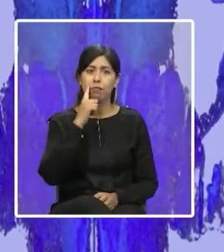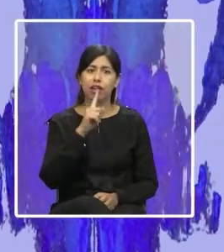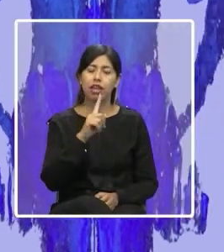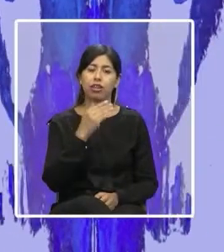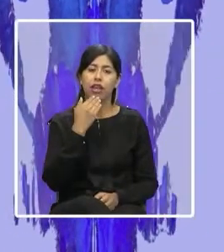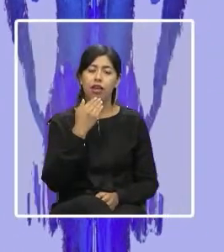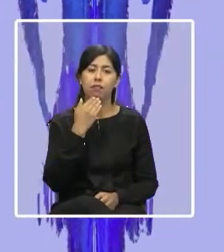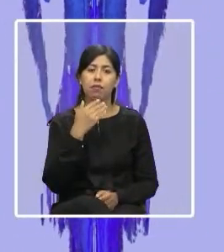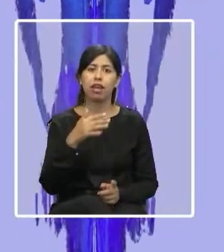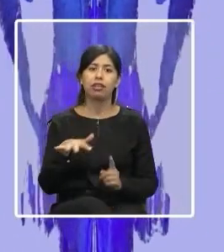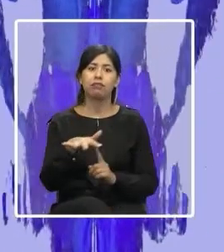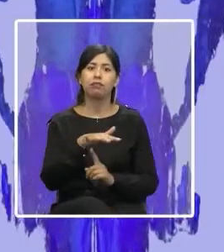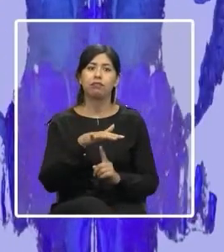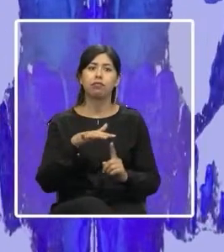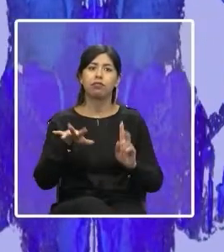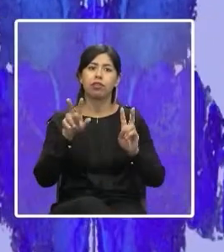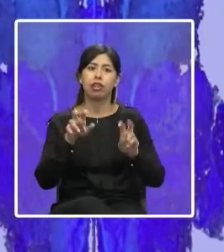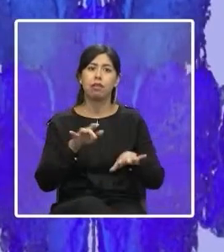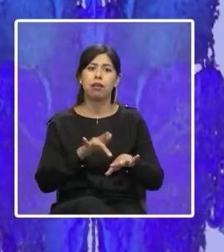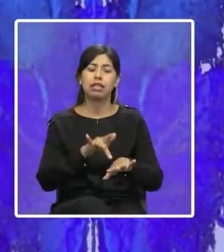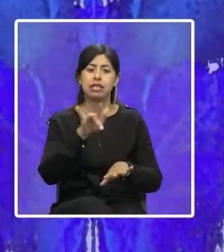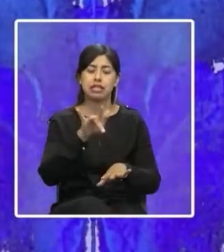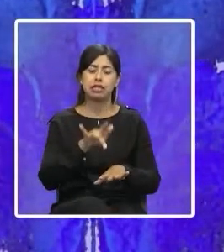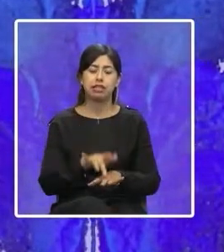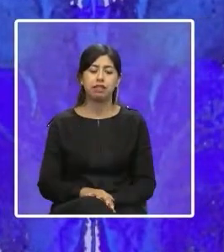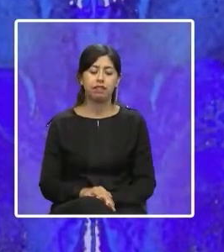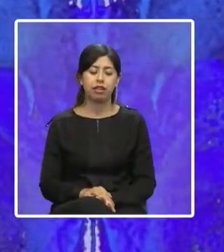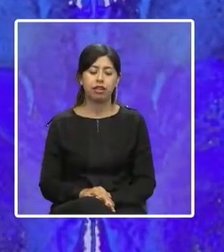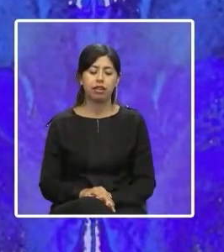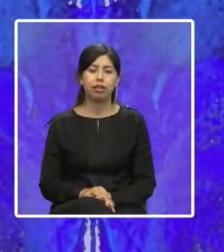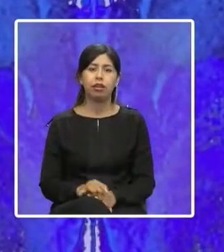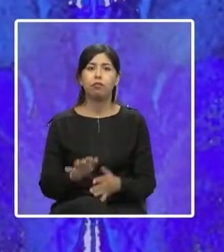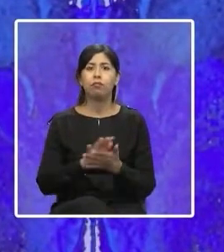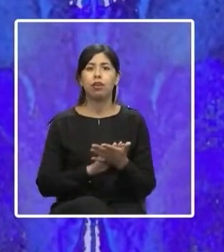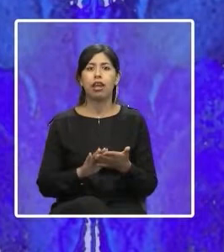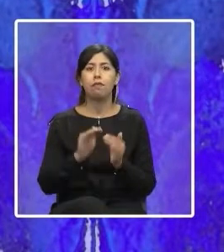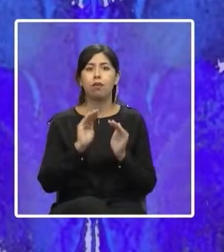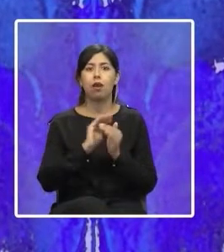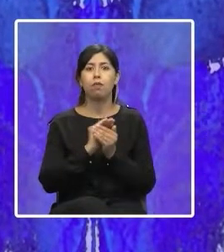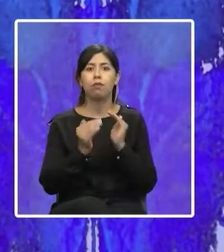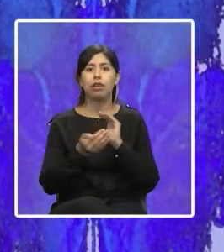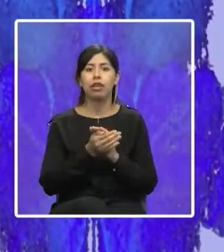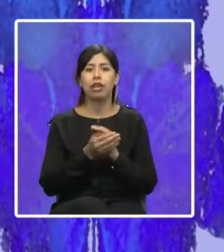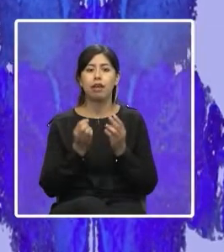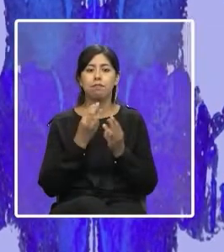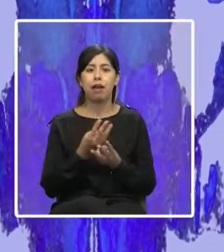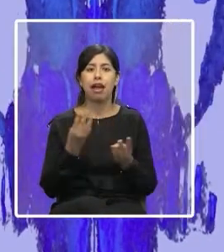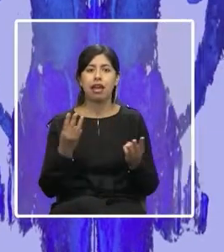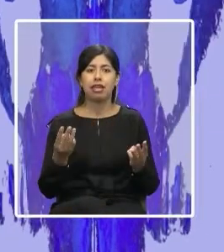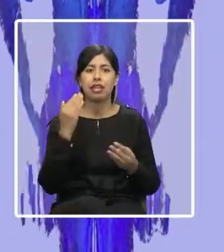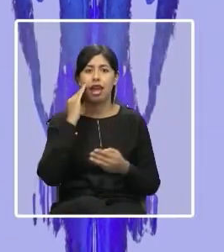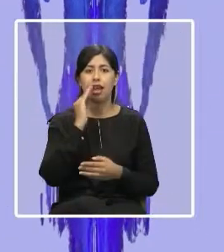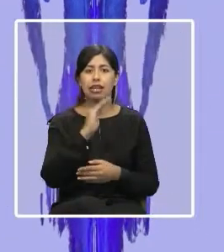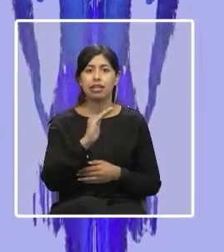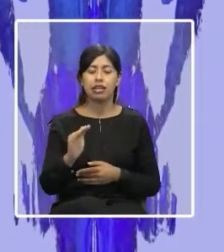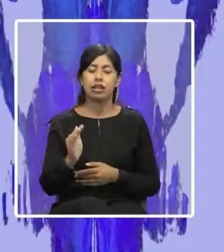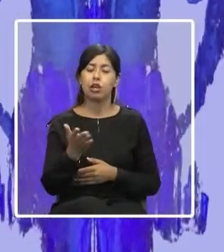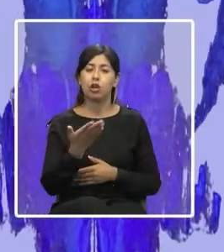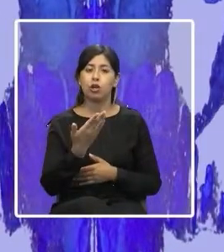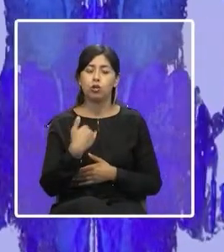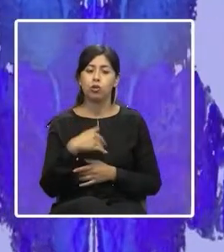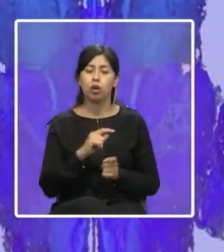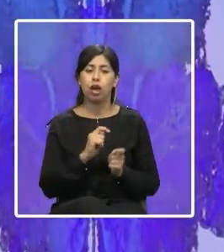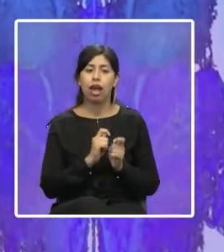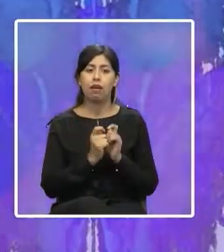of intimacy, marketing to children, manipulation, changing our collective behaviors. So AI enhanced nudge using